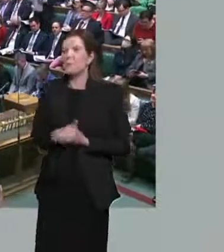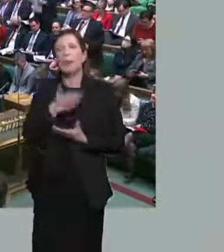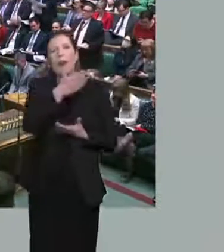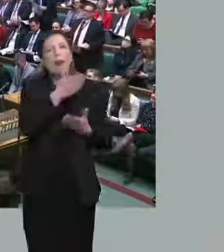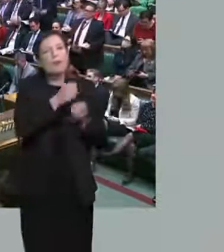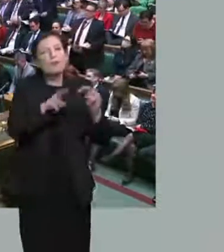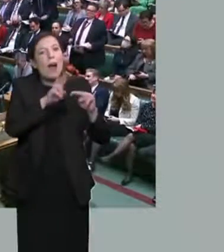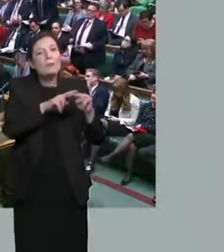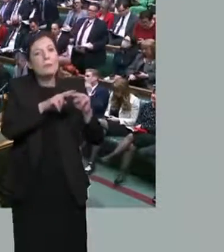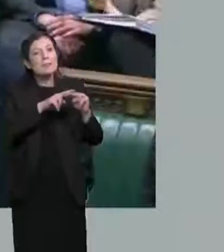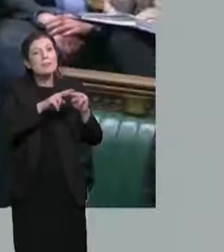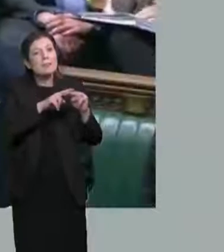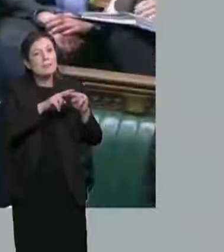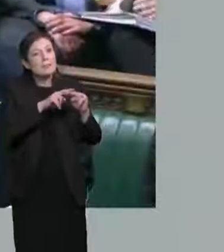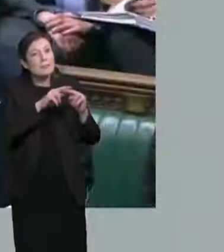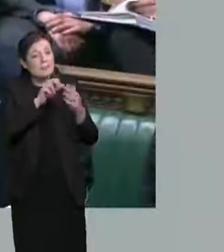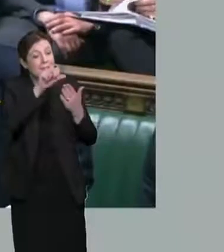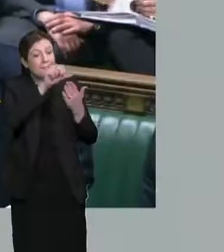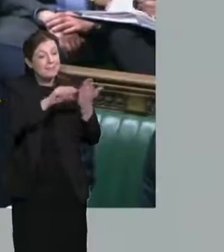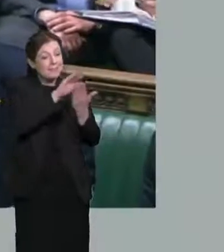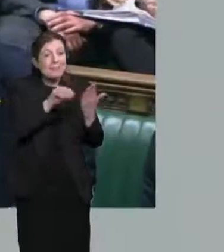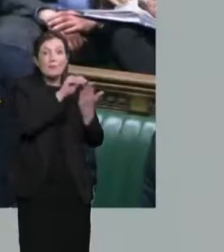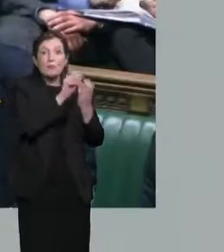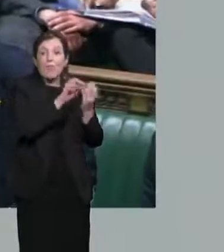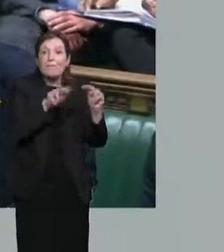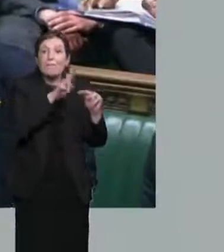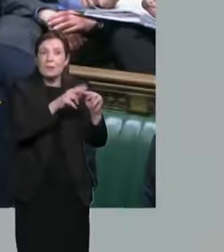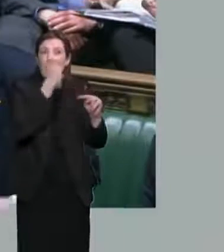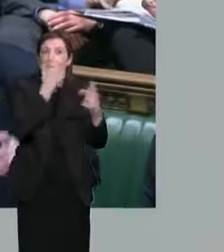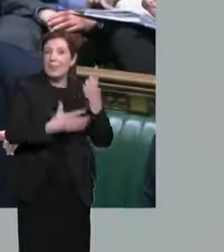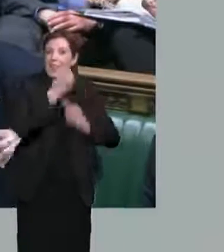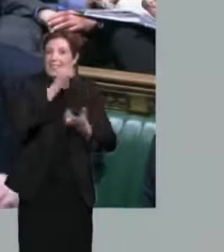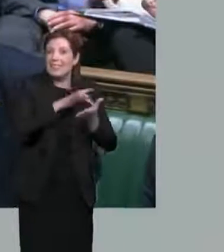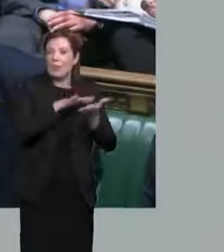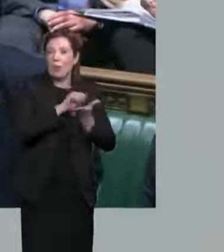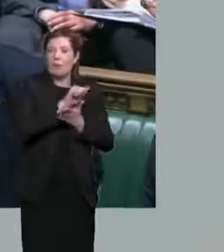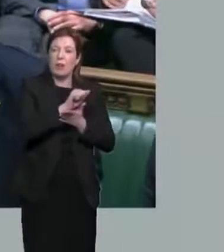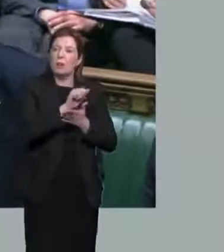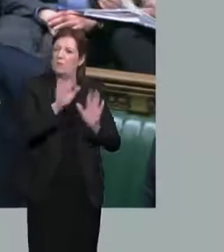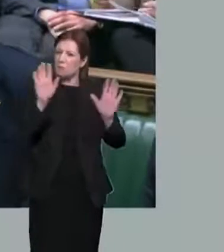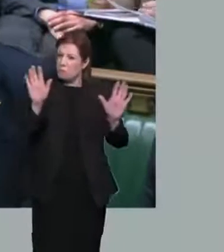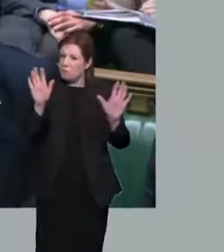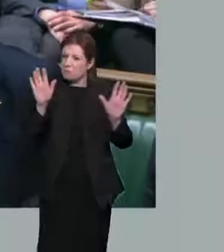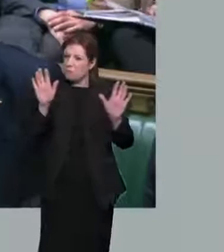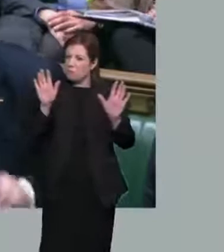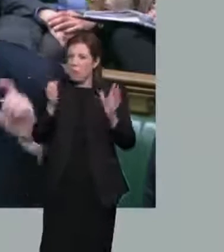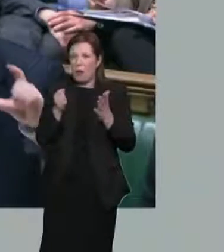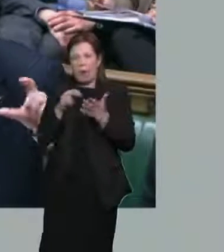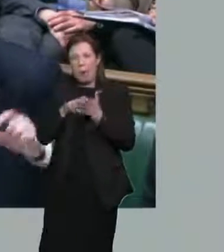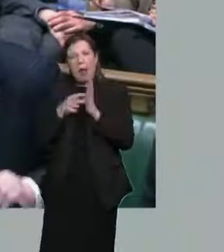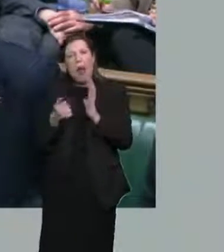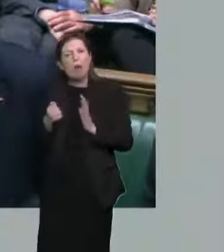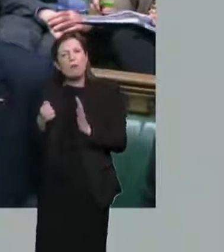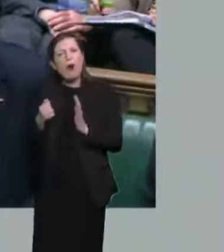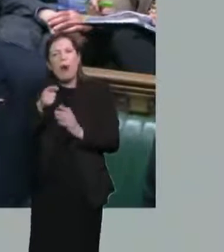congratulate Bradford on being shortlisted in the way that that wonderful city has been, but I think she's wrong about what the integrated rail plan said, because